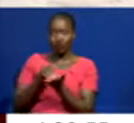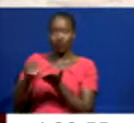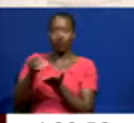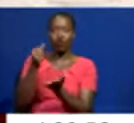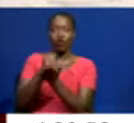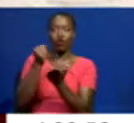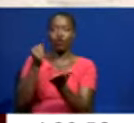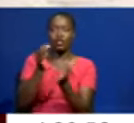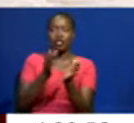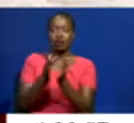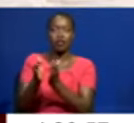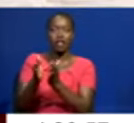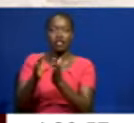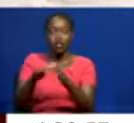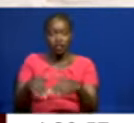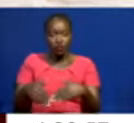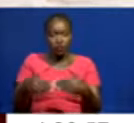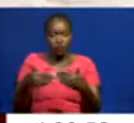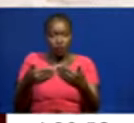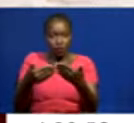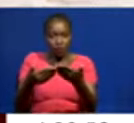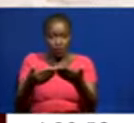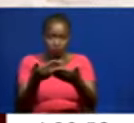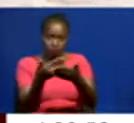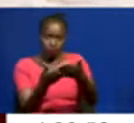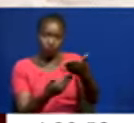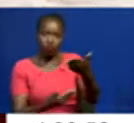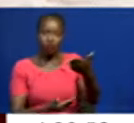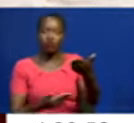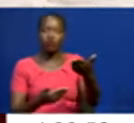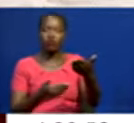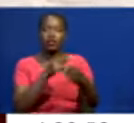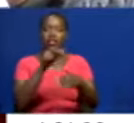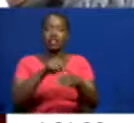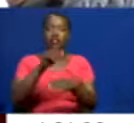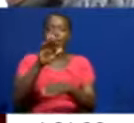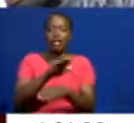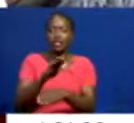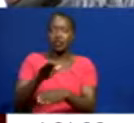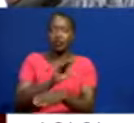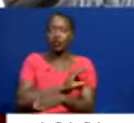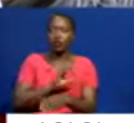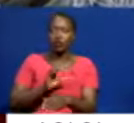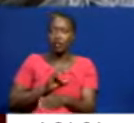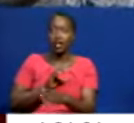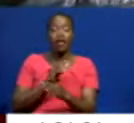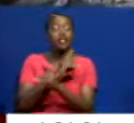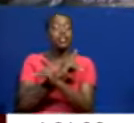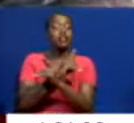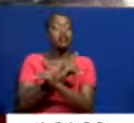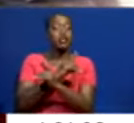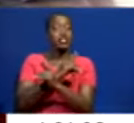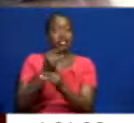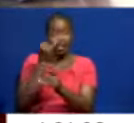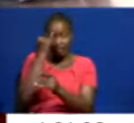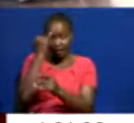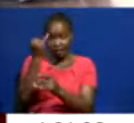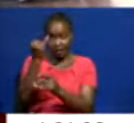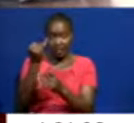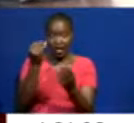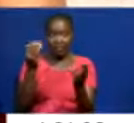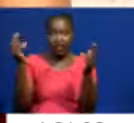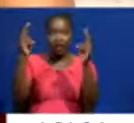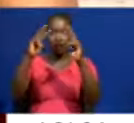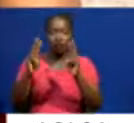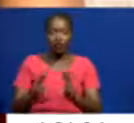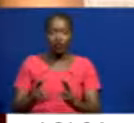they plan to table a memoranda to the National Assembly Committee on Defense, Intelligence and Foreign Relations. President